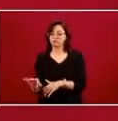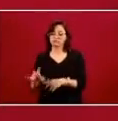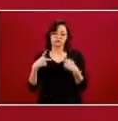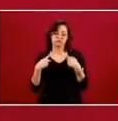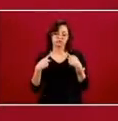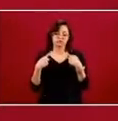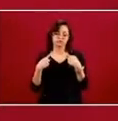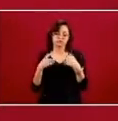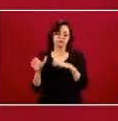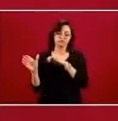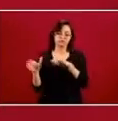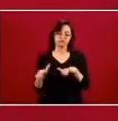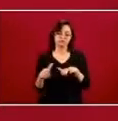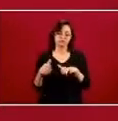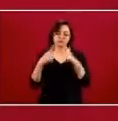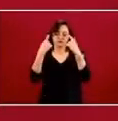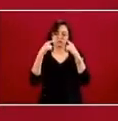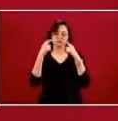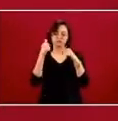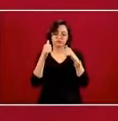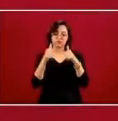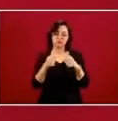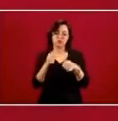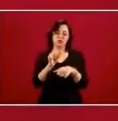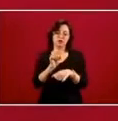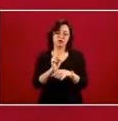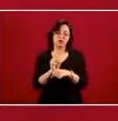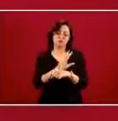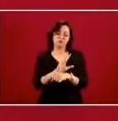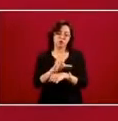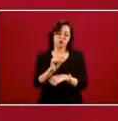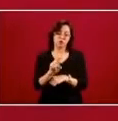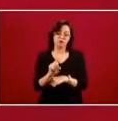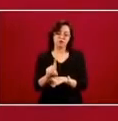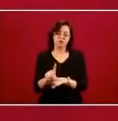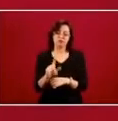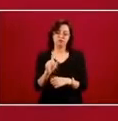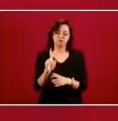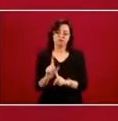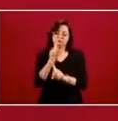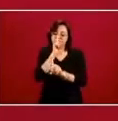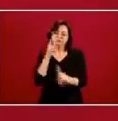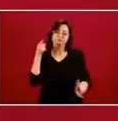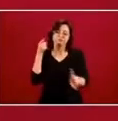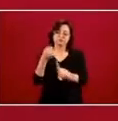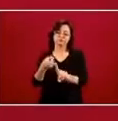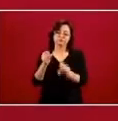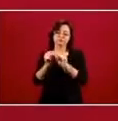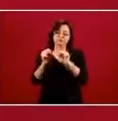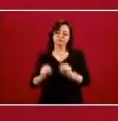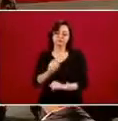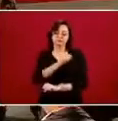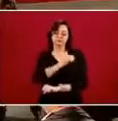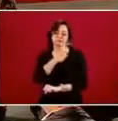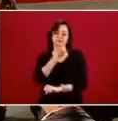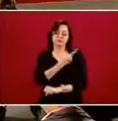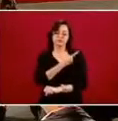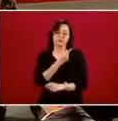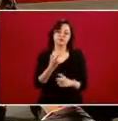to 100% of our human resources for dealing with COVID. Those are the goals and those are the time